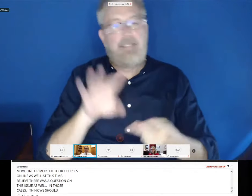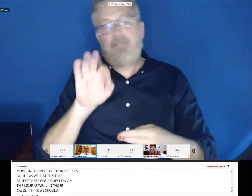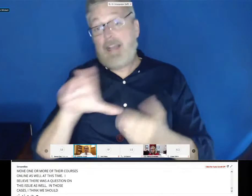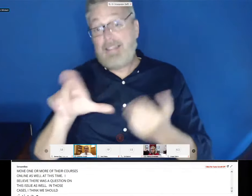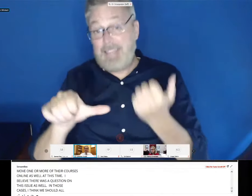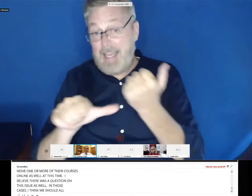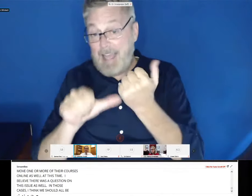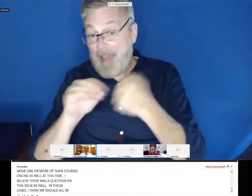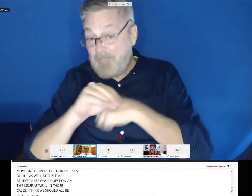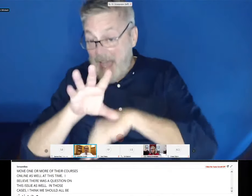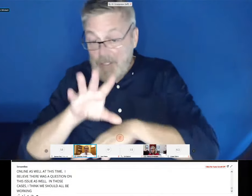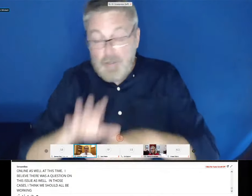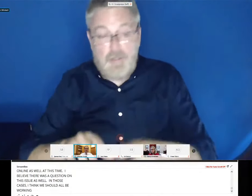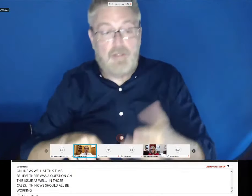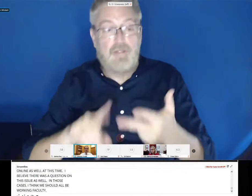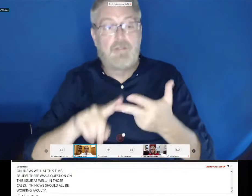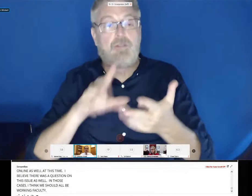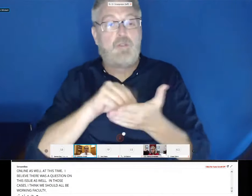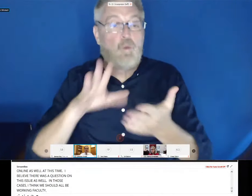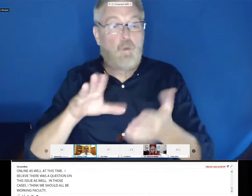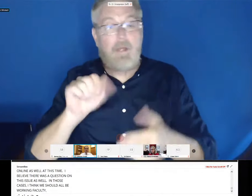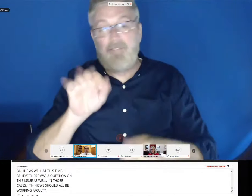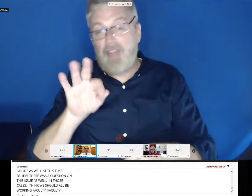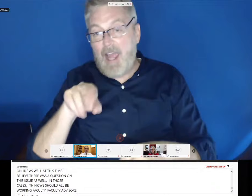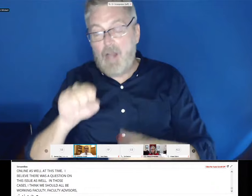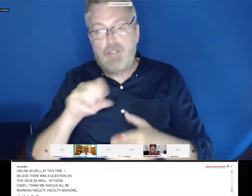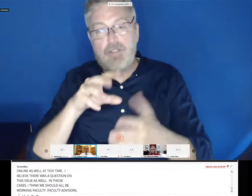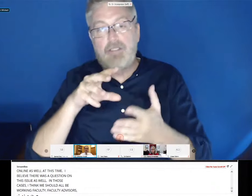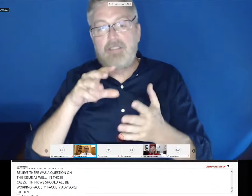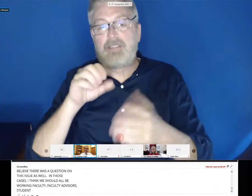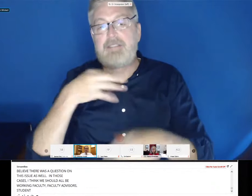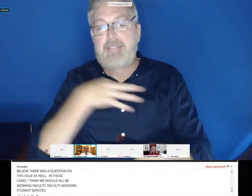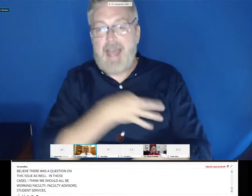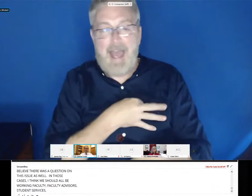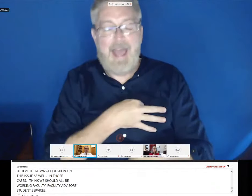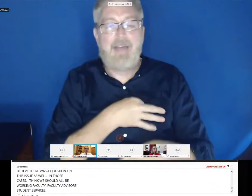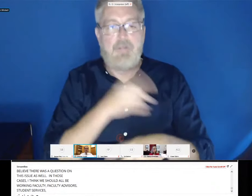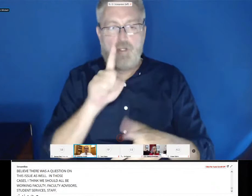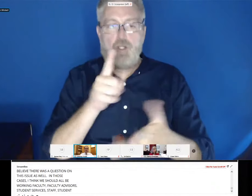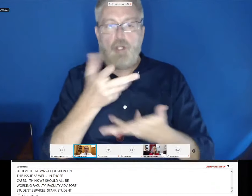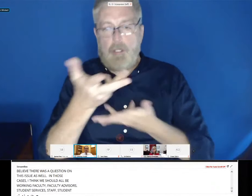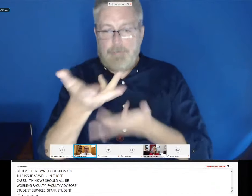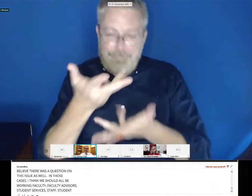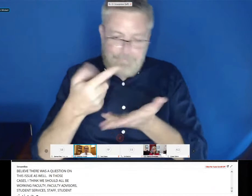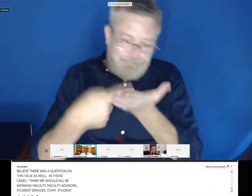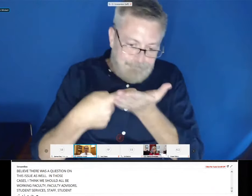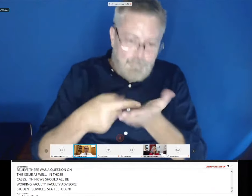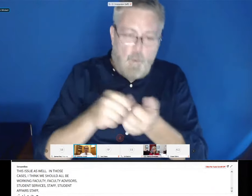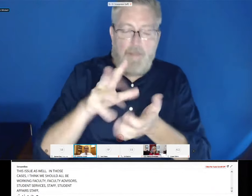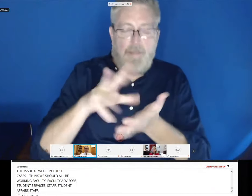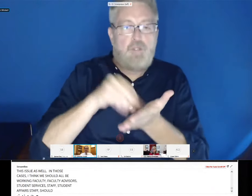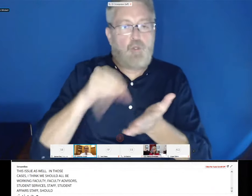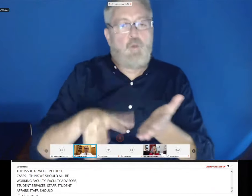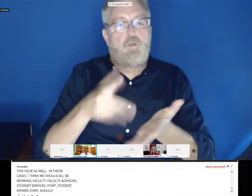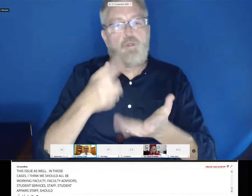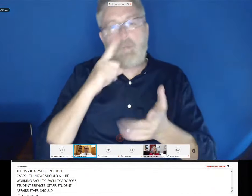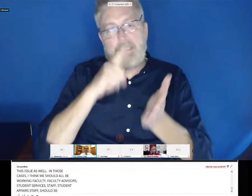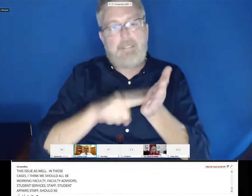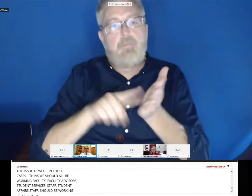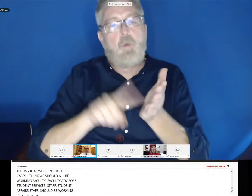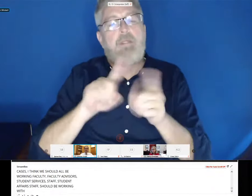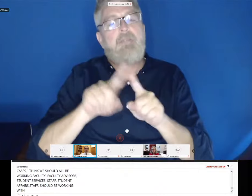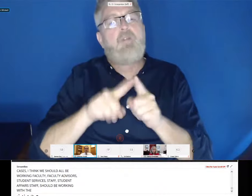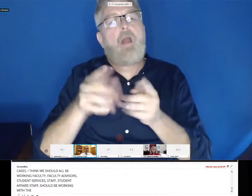student services staff, student affairs staff should be working with the student to explore options. And there's